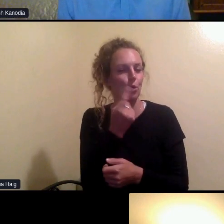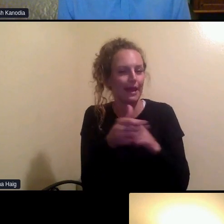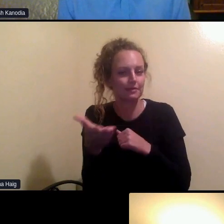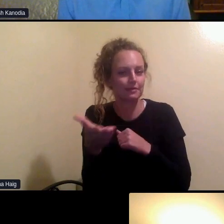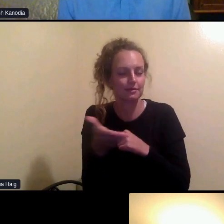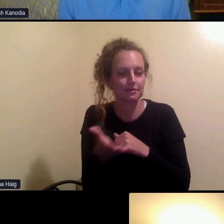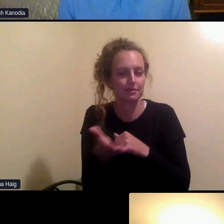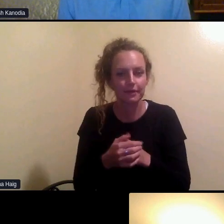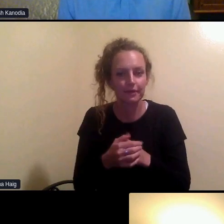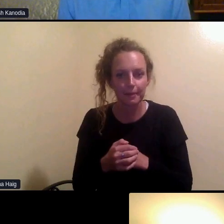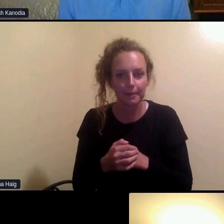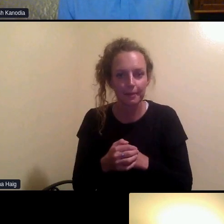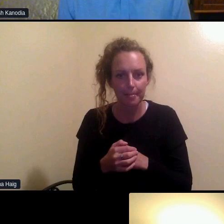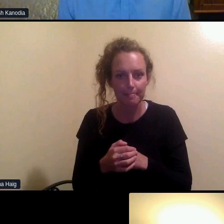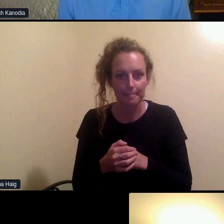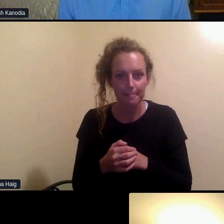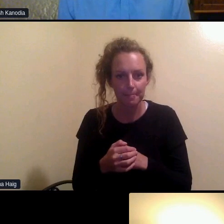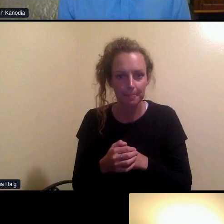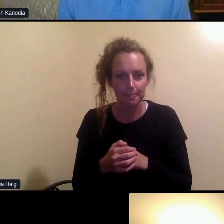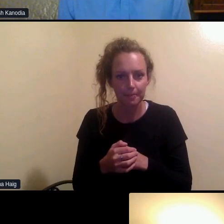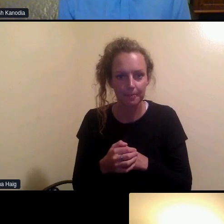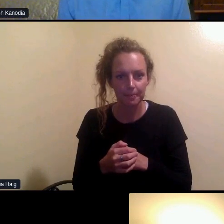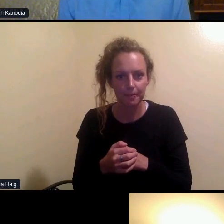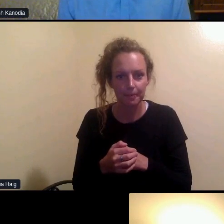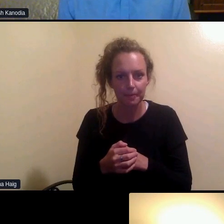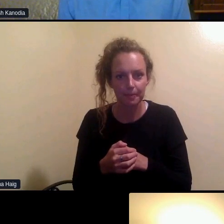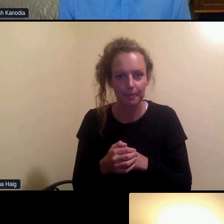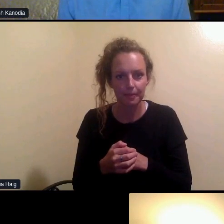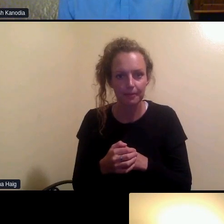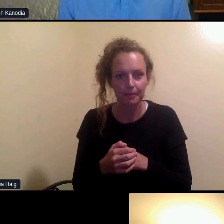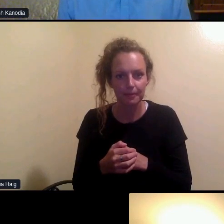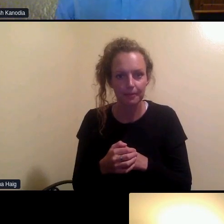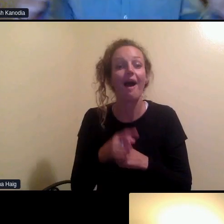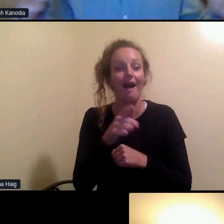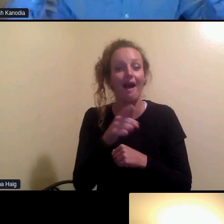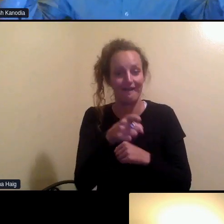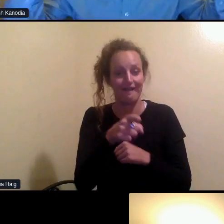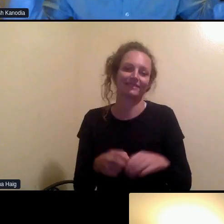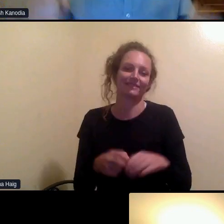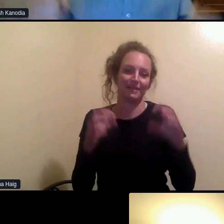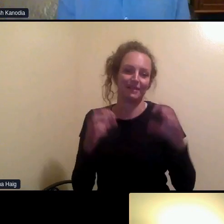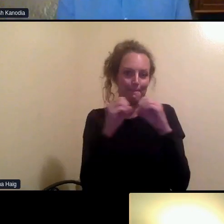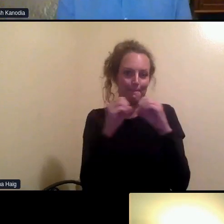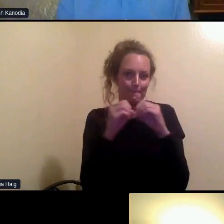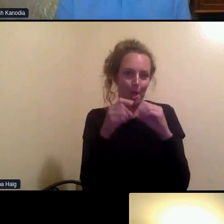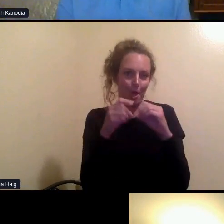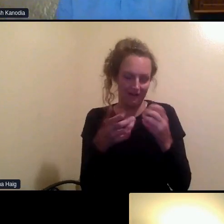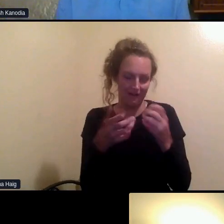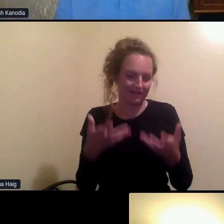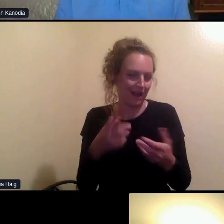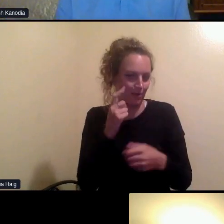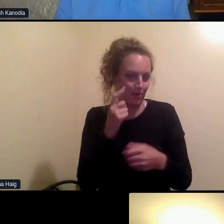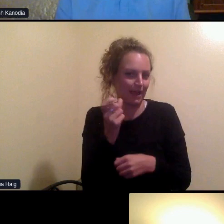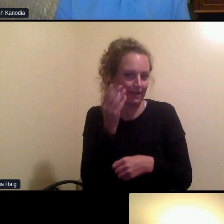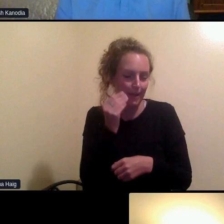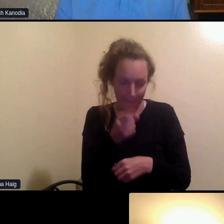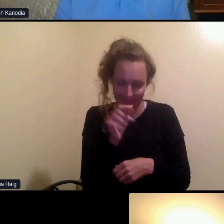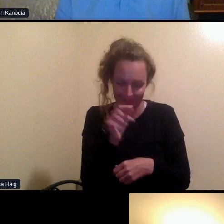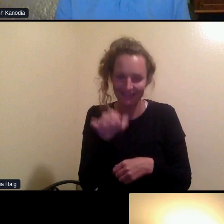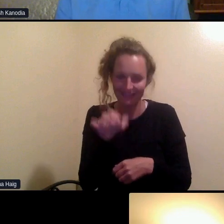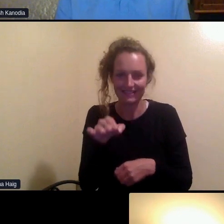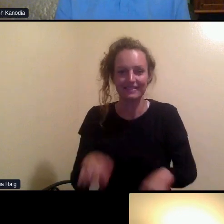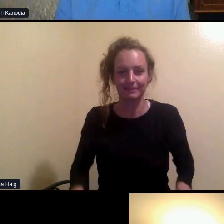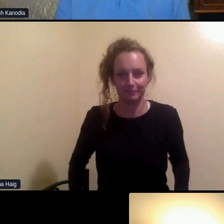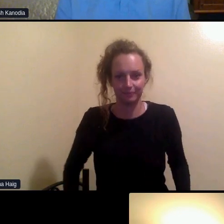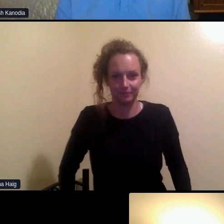system working? I'm hoping now you can hear me. Oh, fantastic. Brilliant. Yes. Loud and clear. Thank you,